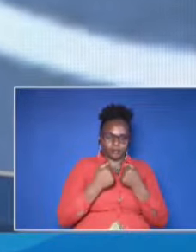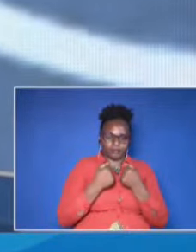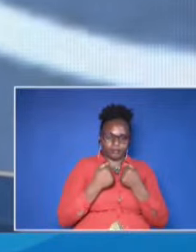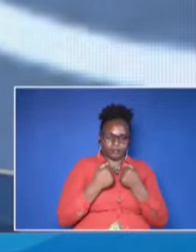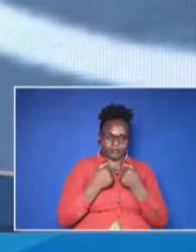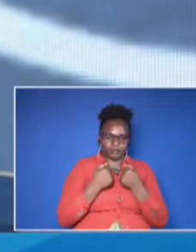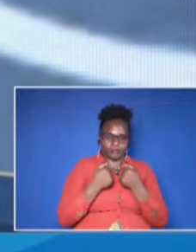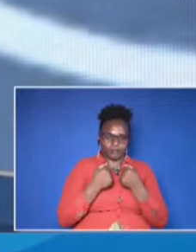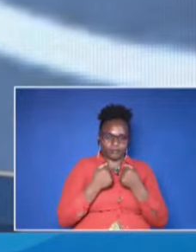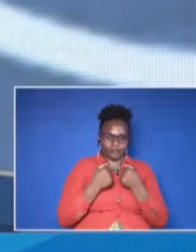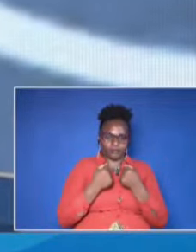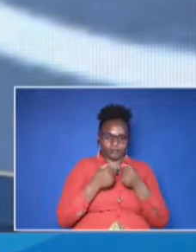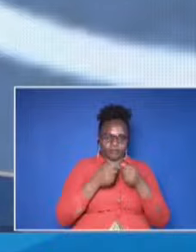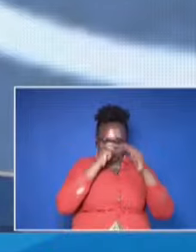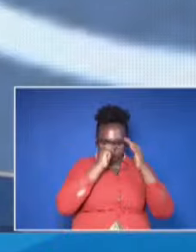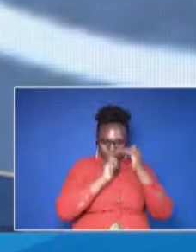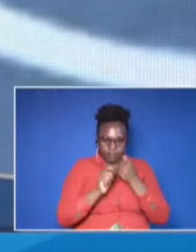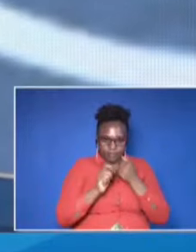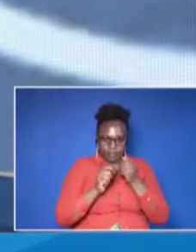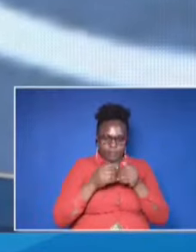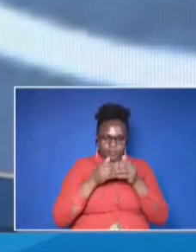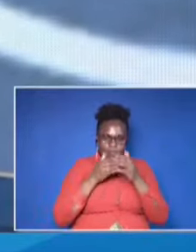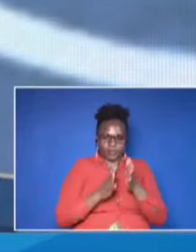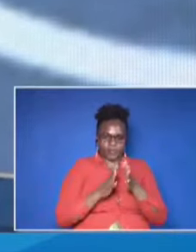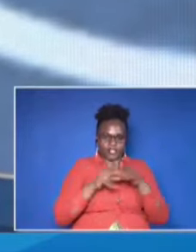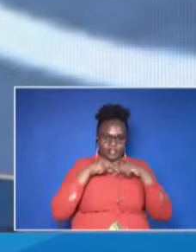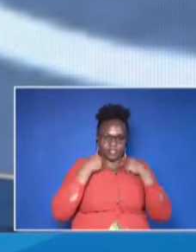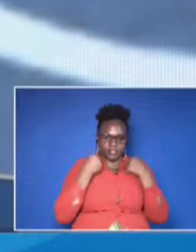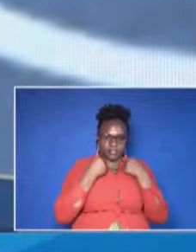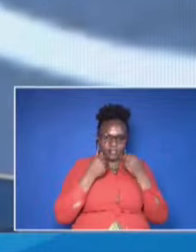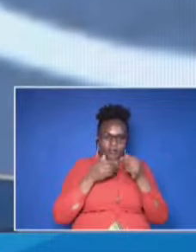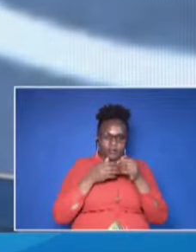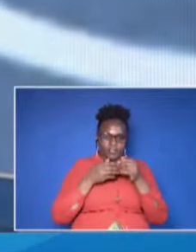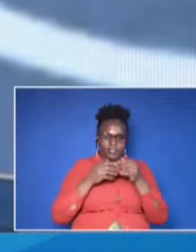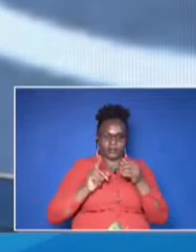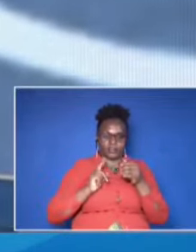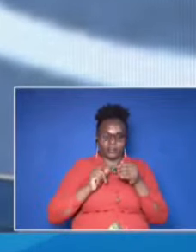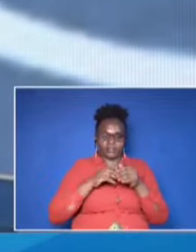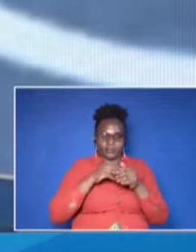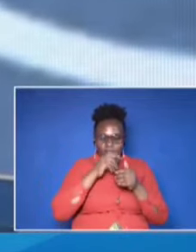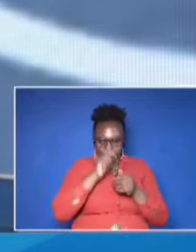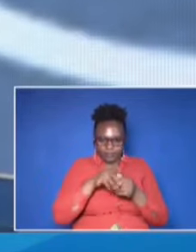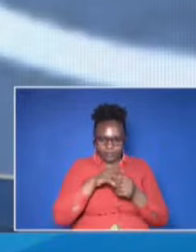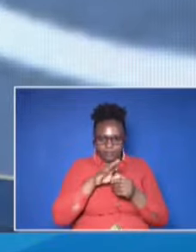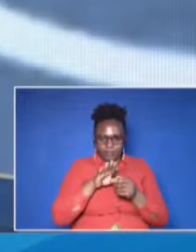power excellencies leaders clergy ladies and